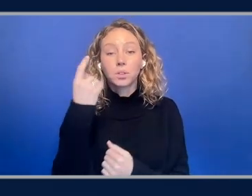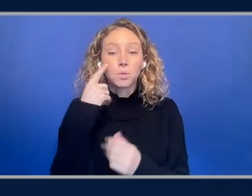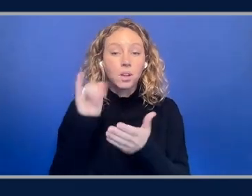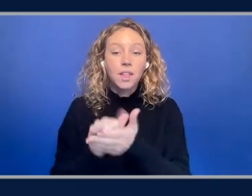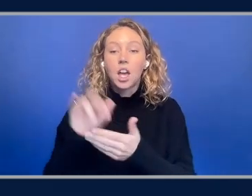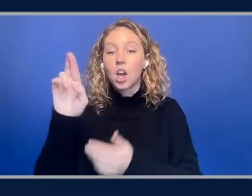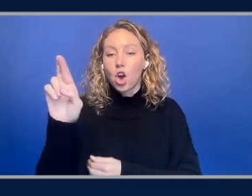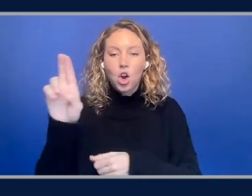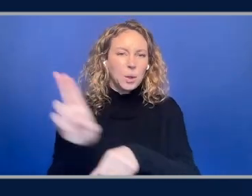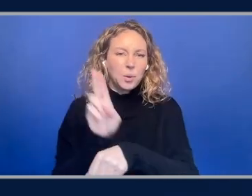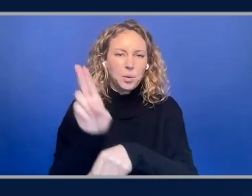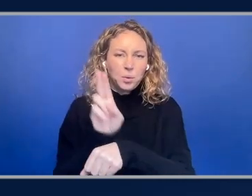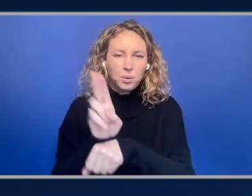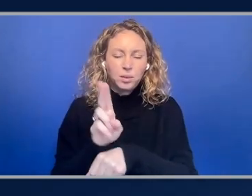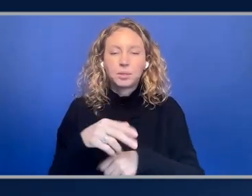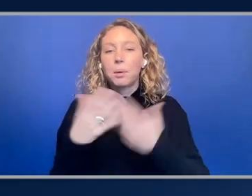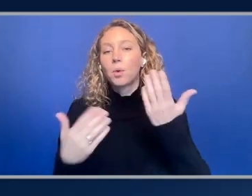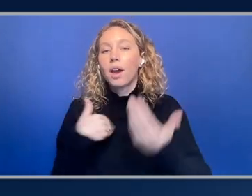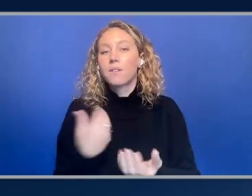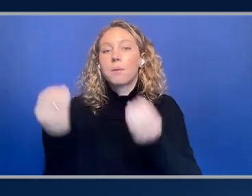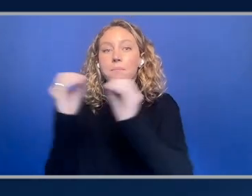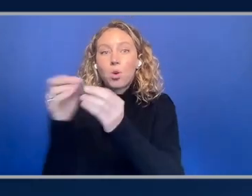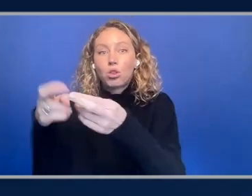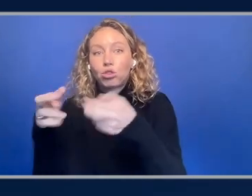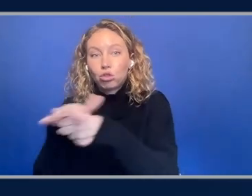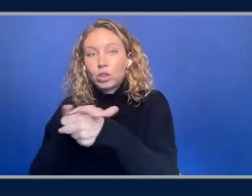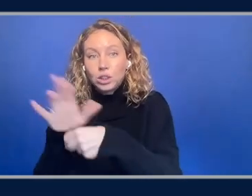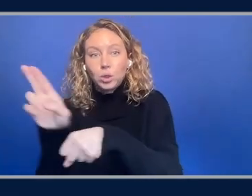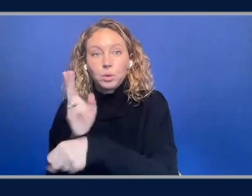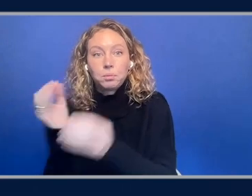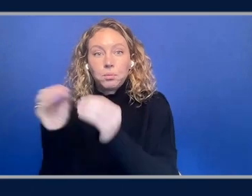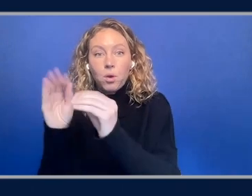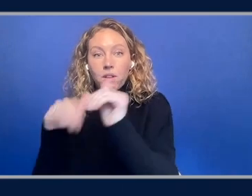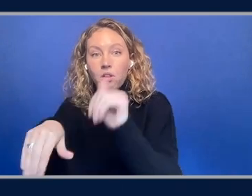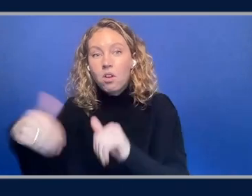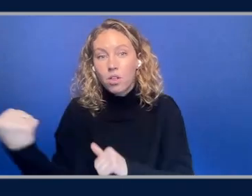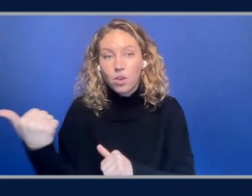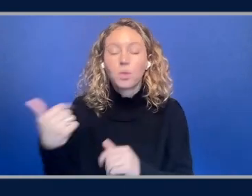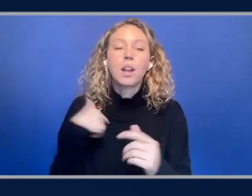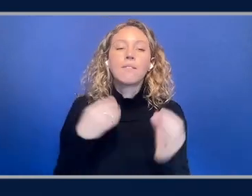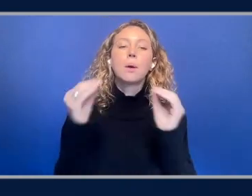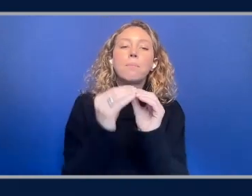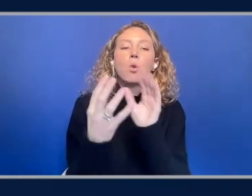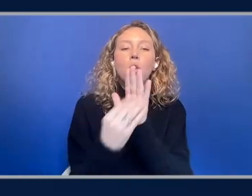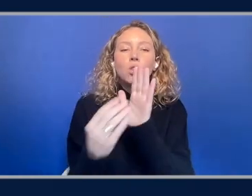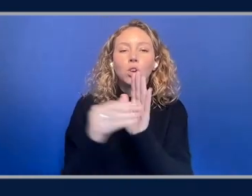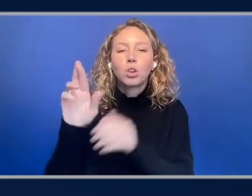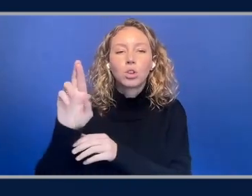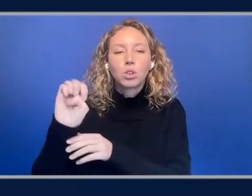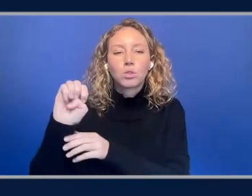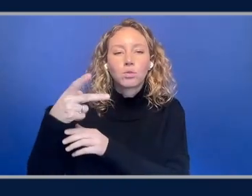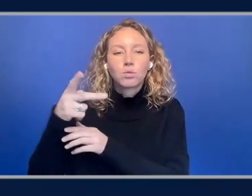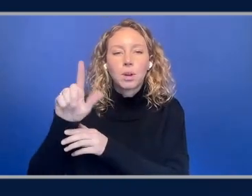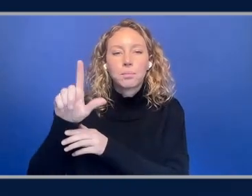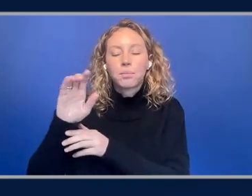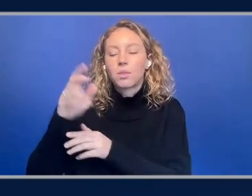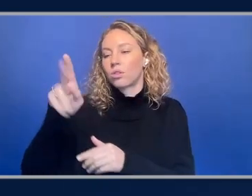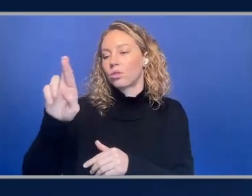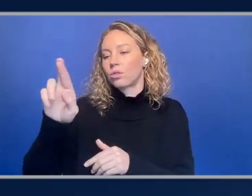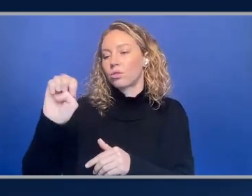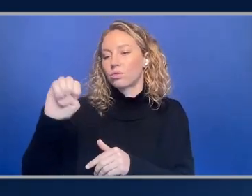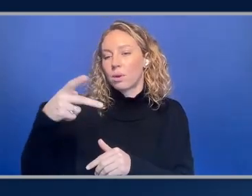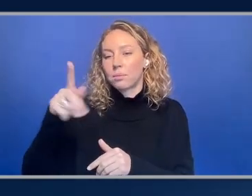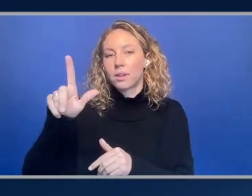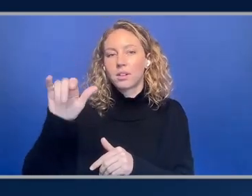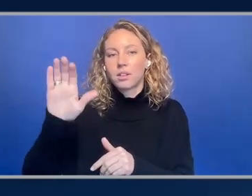more read throughput required in one region versus another, you can have more replica in a region than another, right? Okay. So for the R use case, you can have a